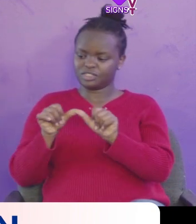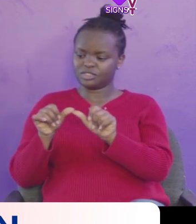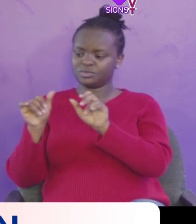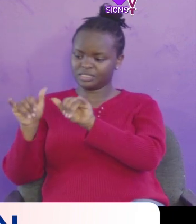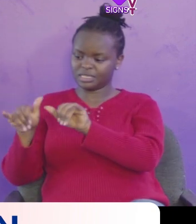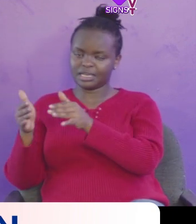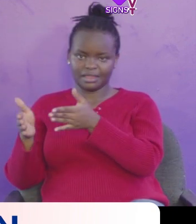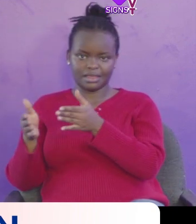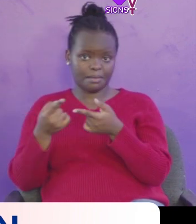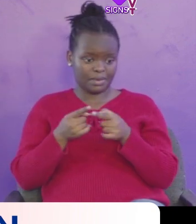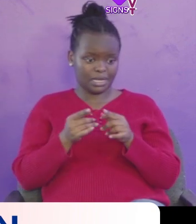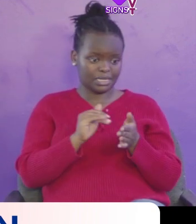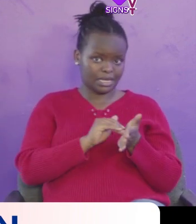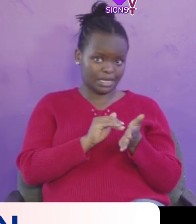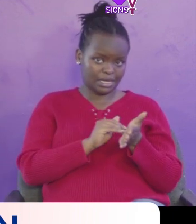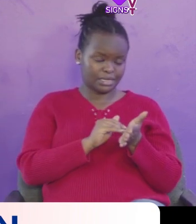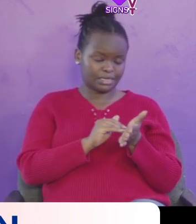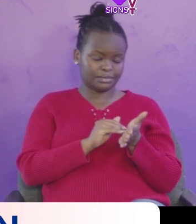but again,